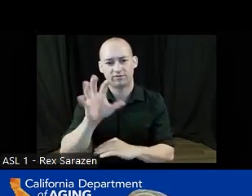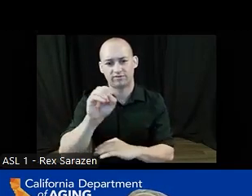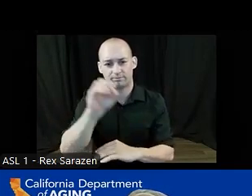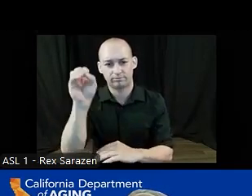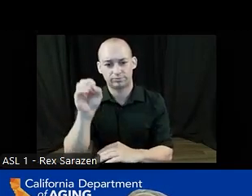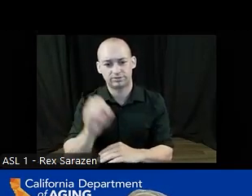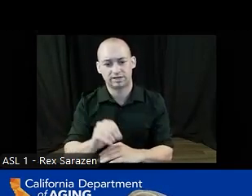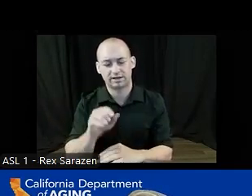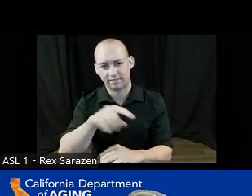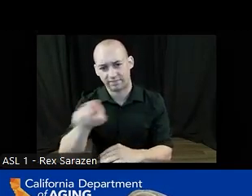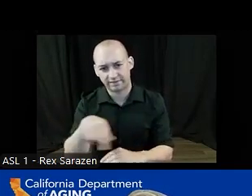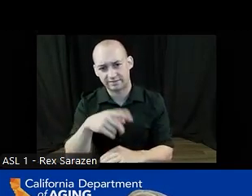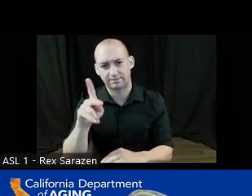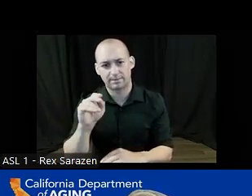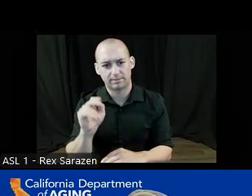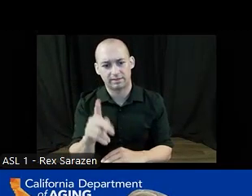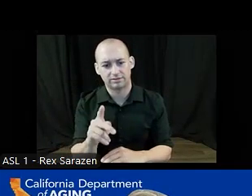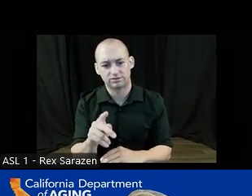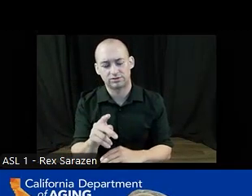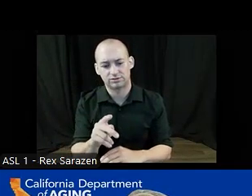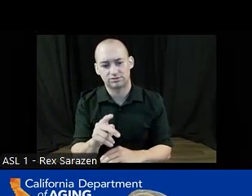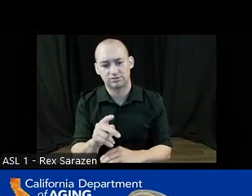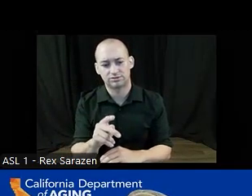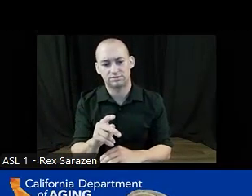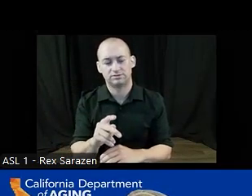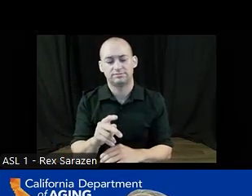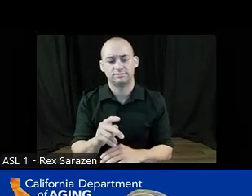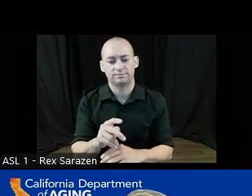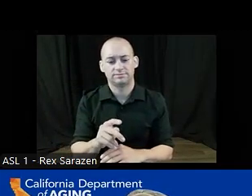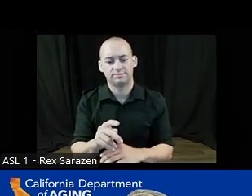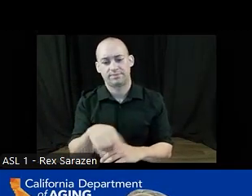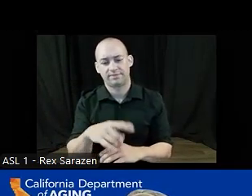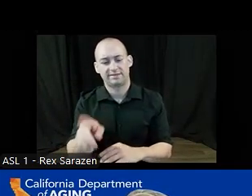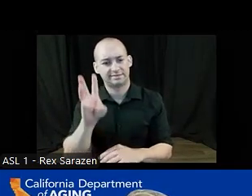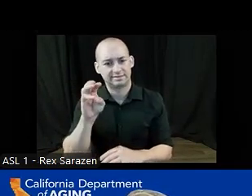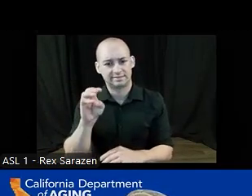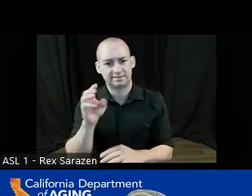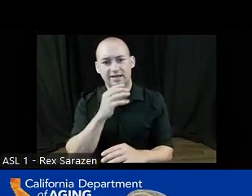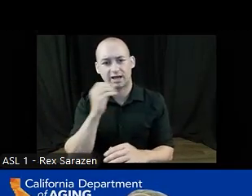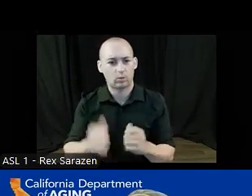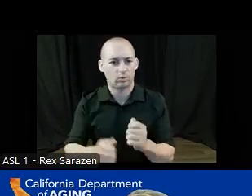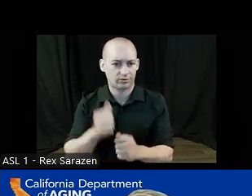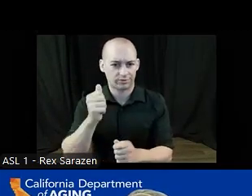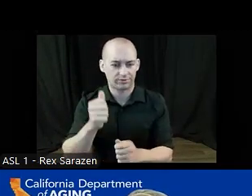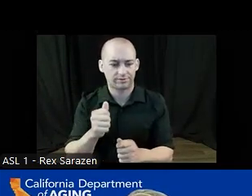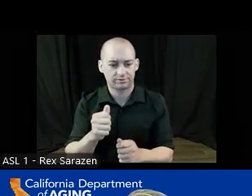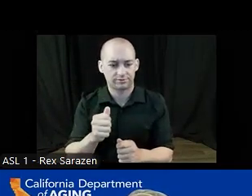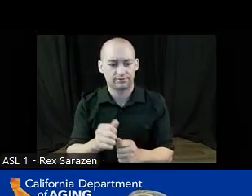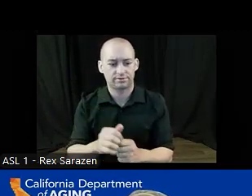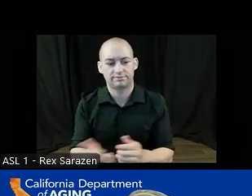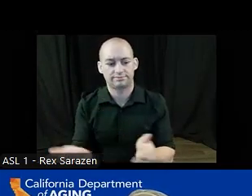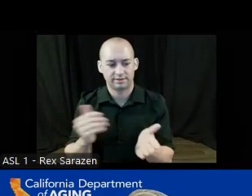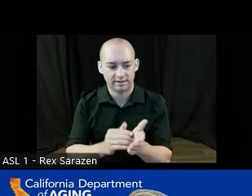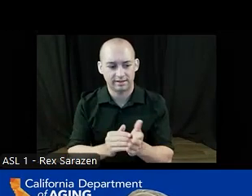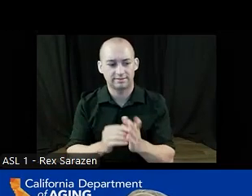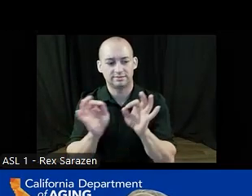those population that is comprised of people age 60 and over. So again, pointing to the importance